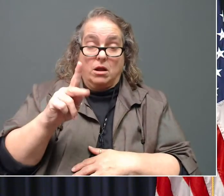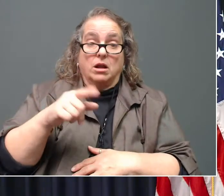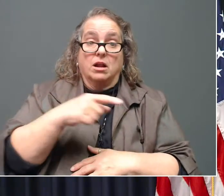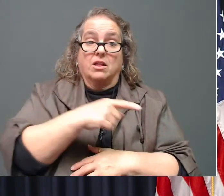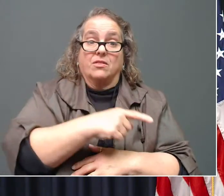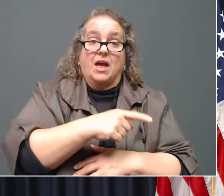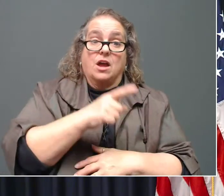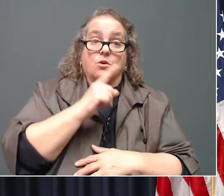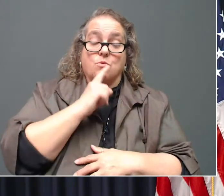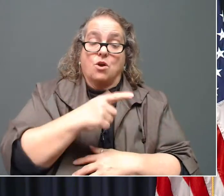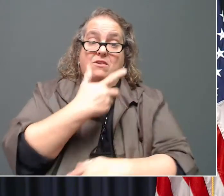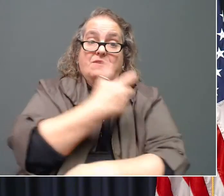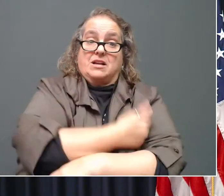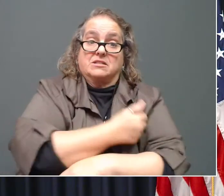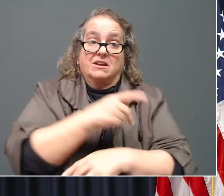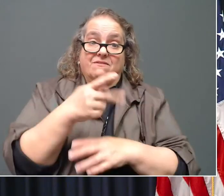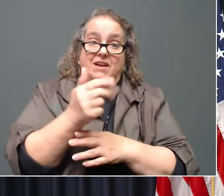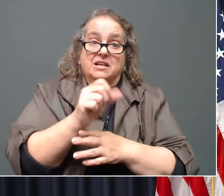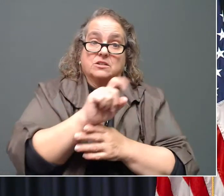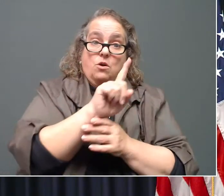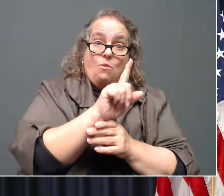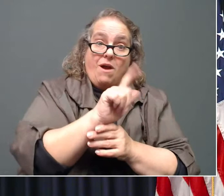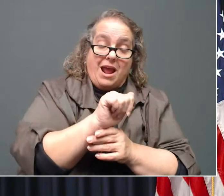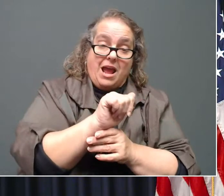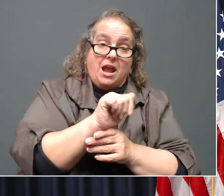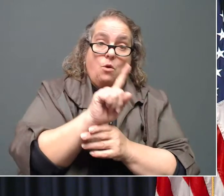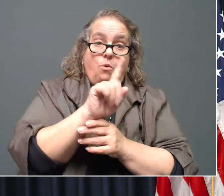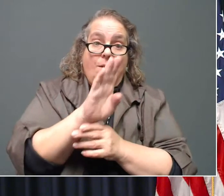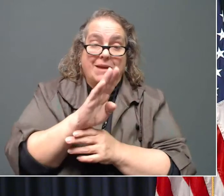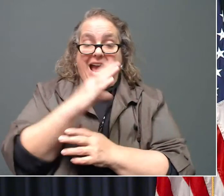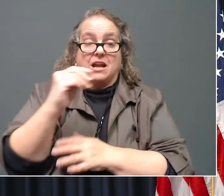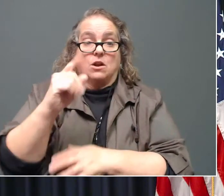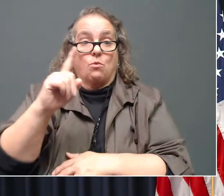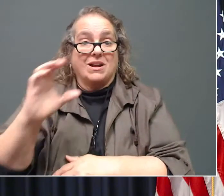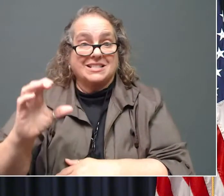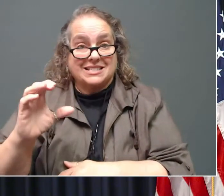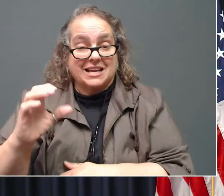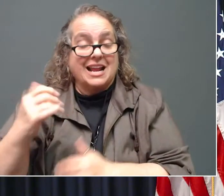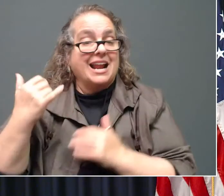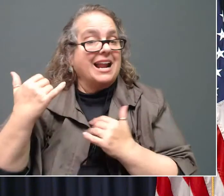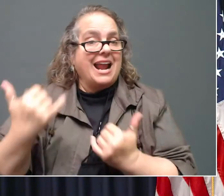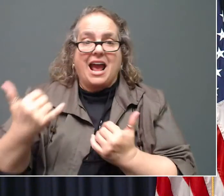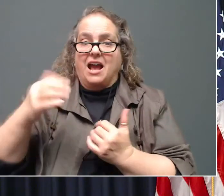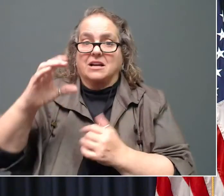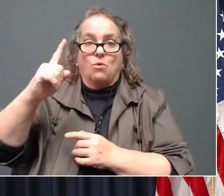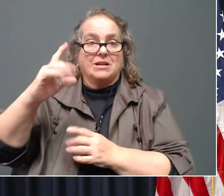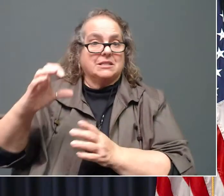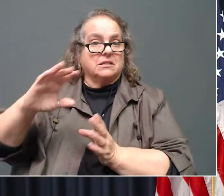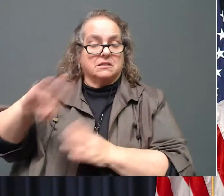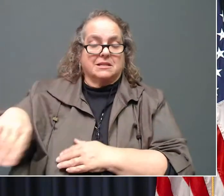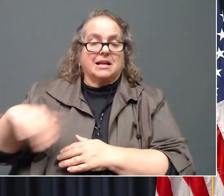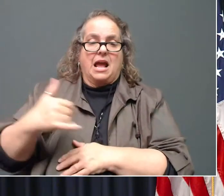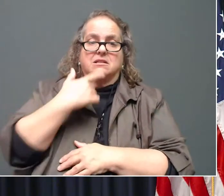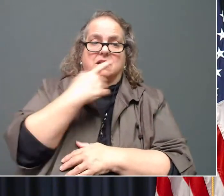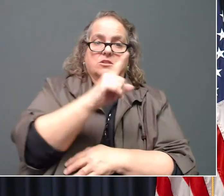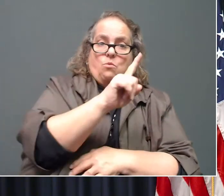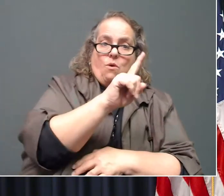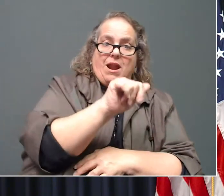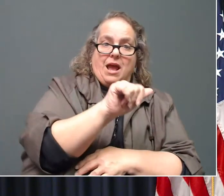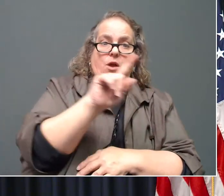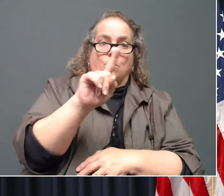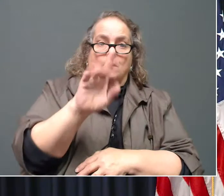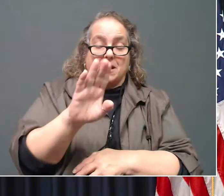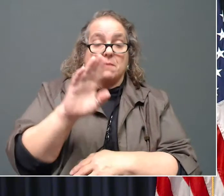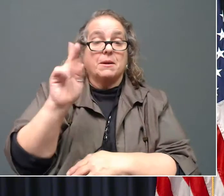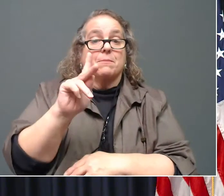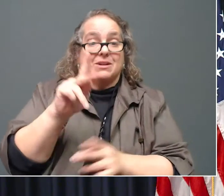Then that went away for a while, and that's right now it only says A and B again. But people did sign up for a 1C, but